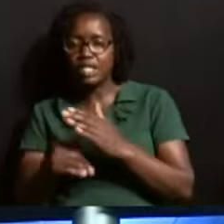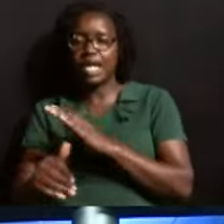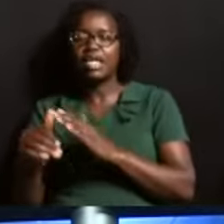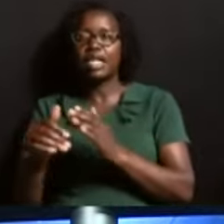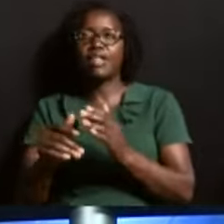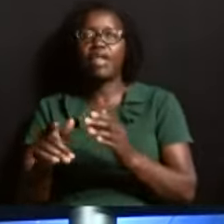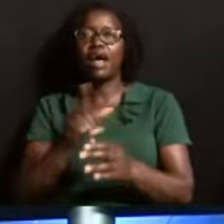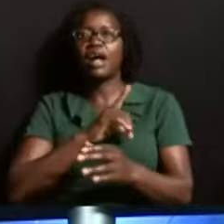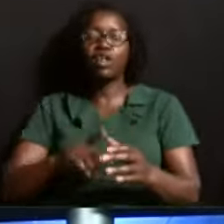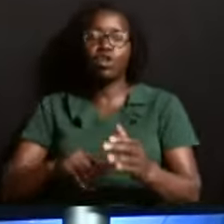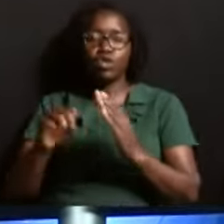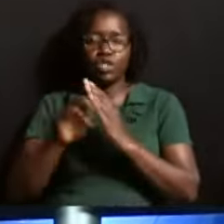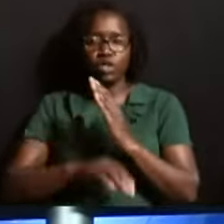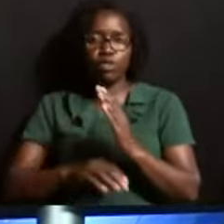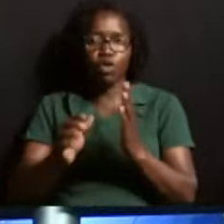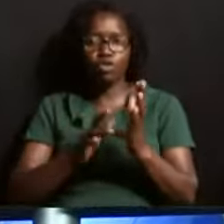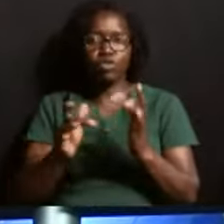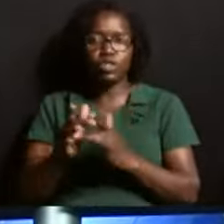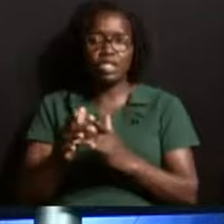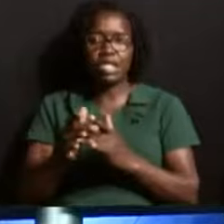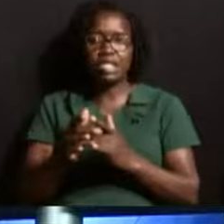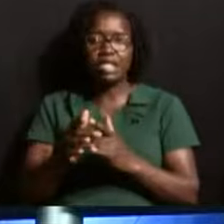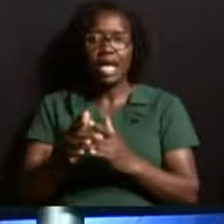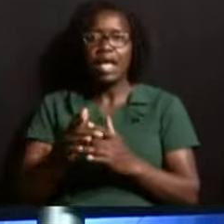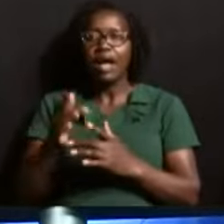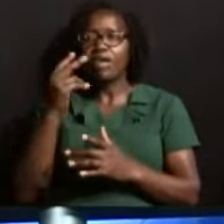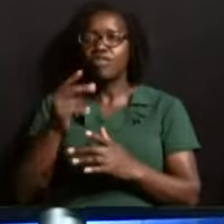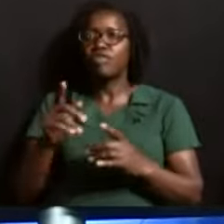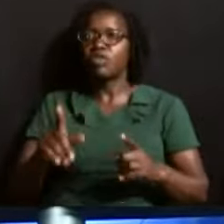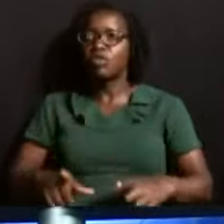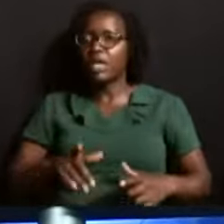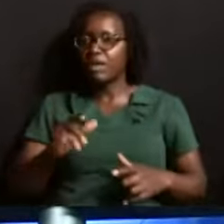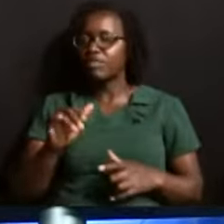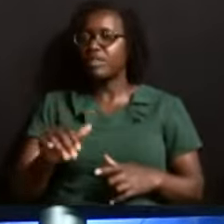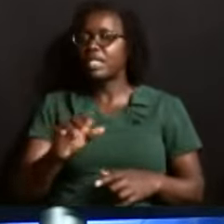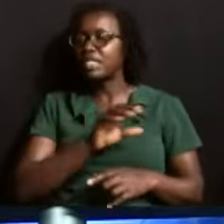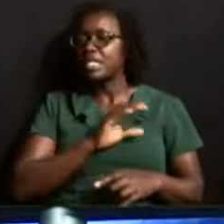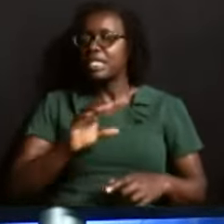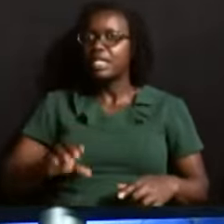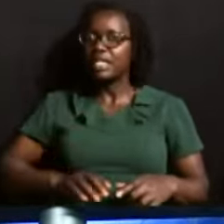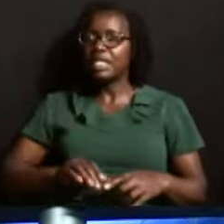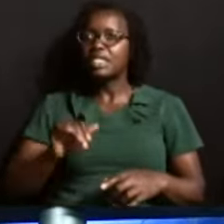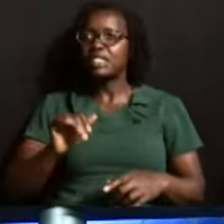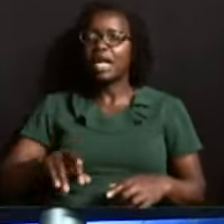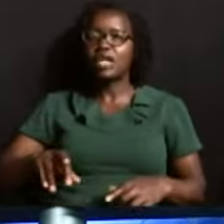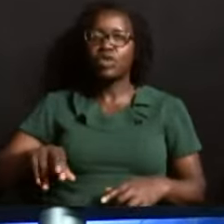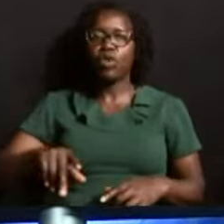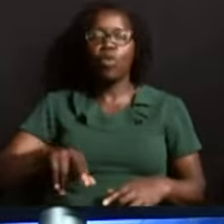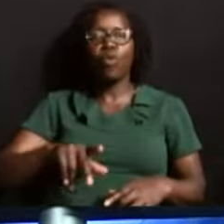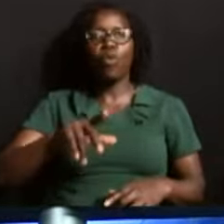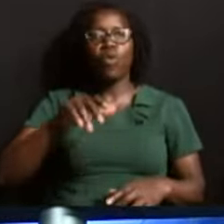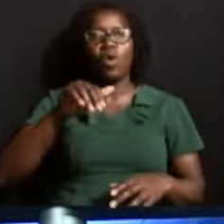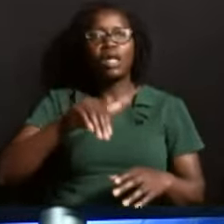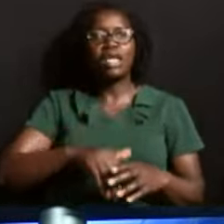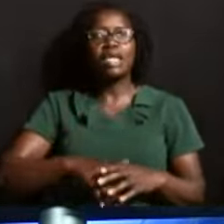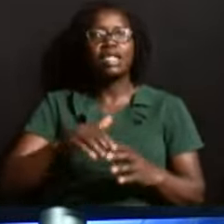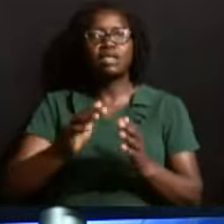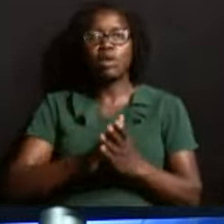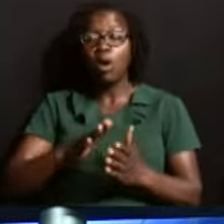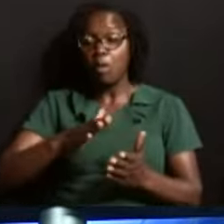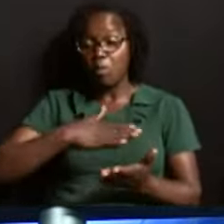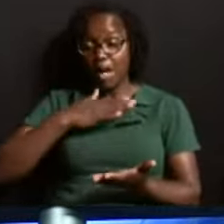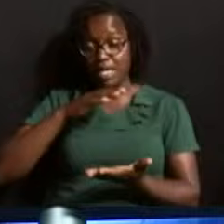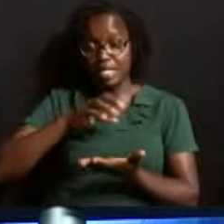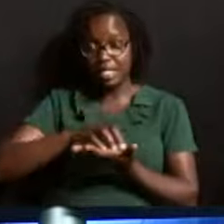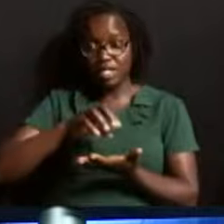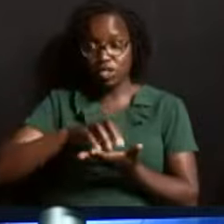ought to view life. That Christ can walk into my situation